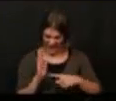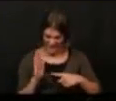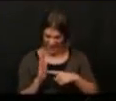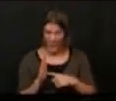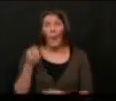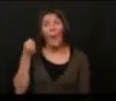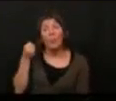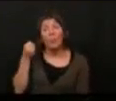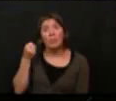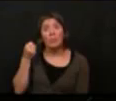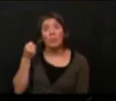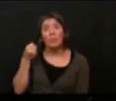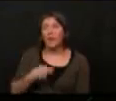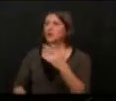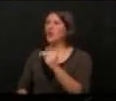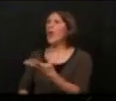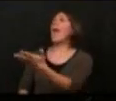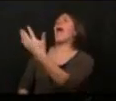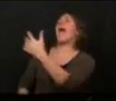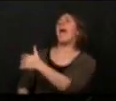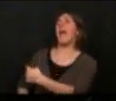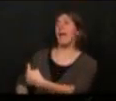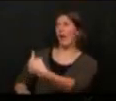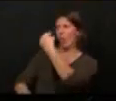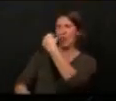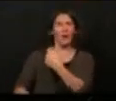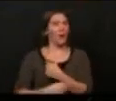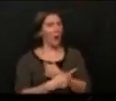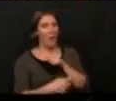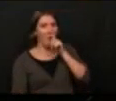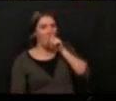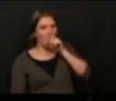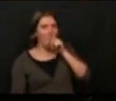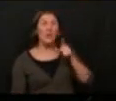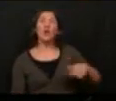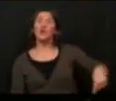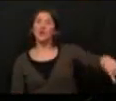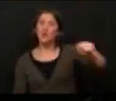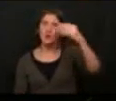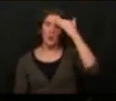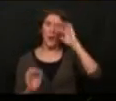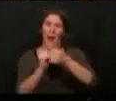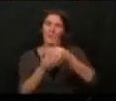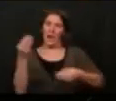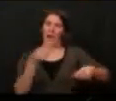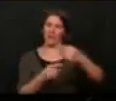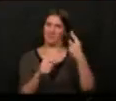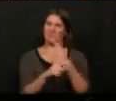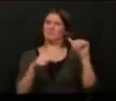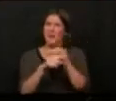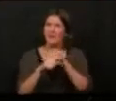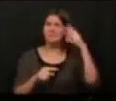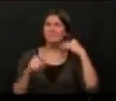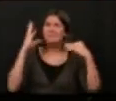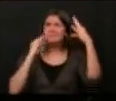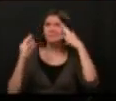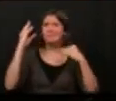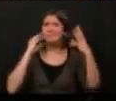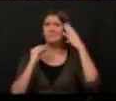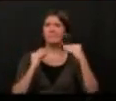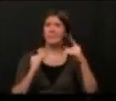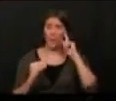car. Sorry. So I think we all have some innate skills, and we have years of practice doing it. So I think we need to apply